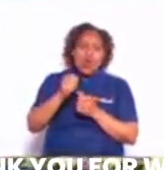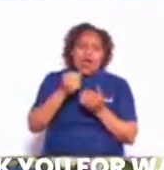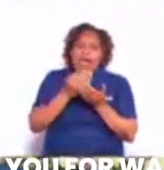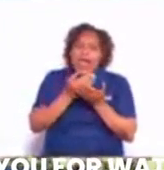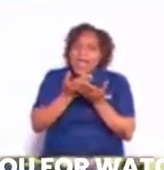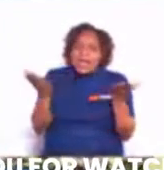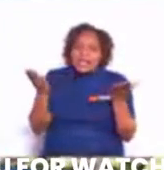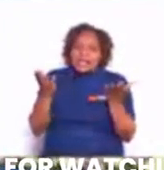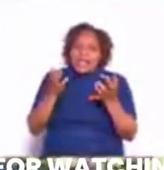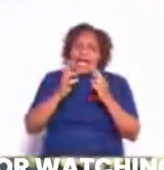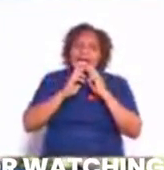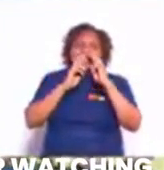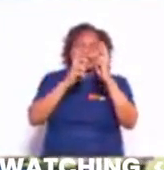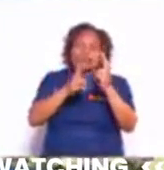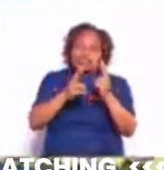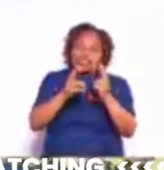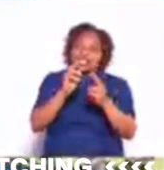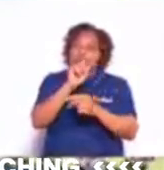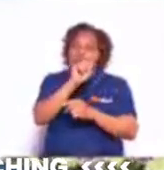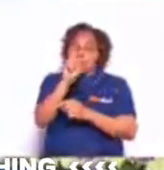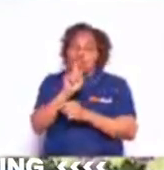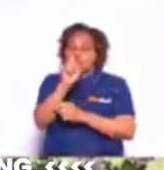to every question you are asked.